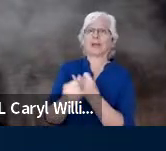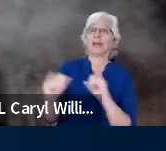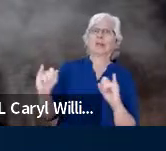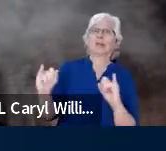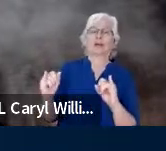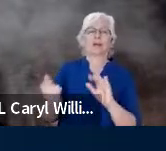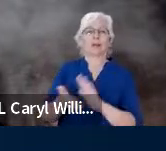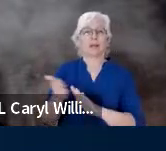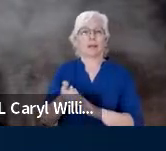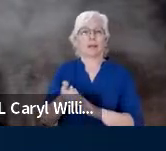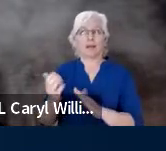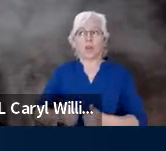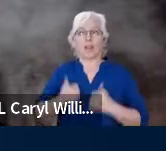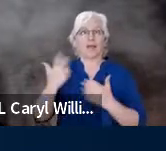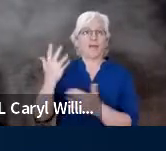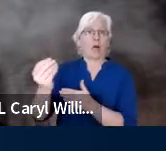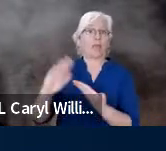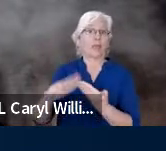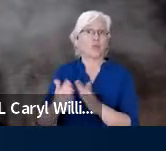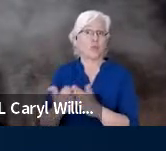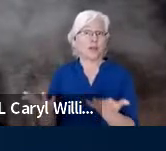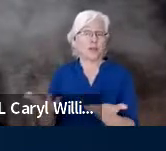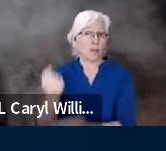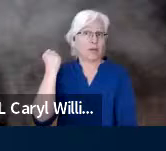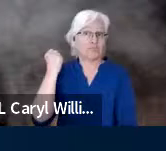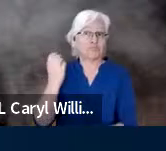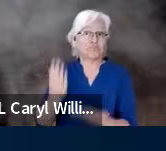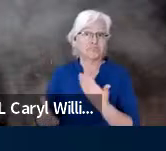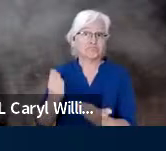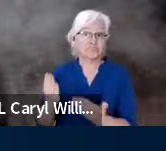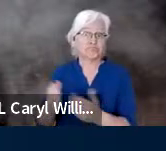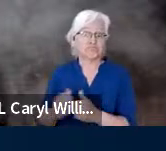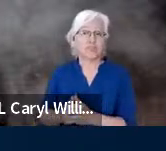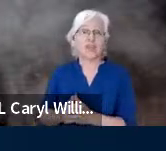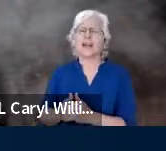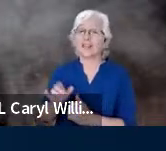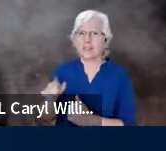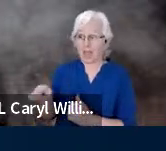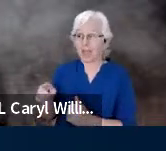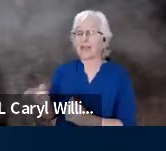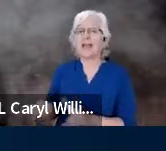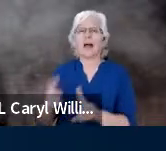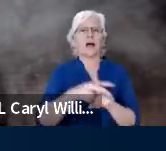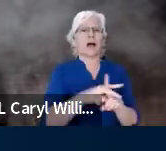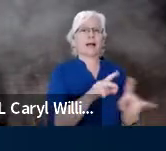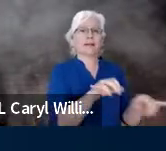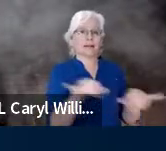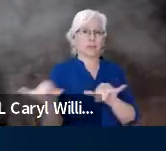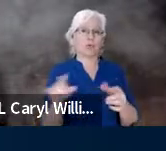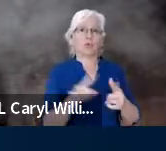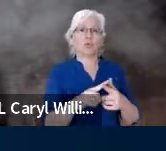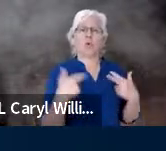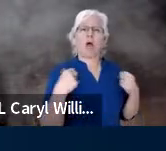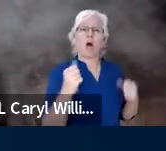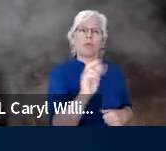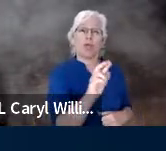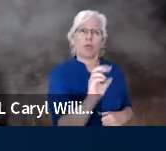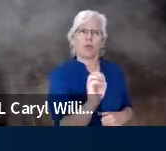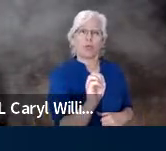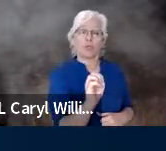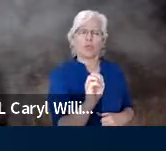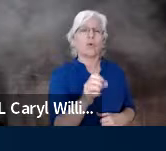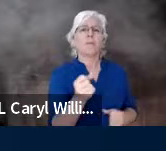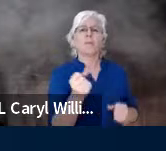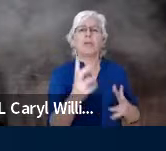with healthcare, what we're seeing is there are all sorts of different healthcare decisions that are